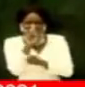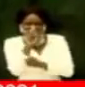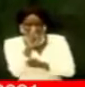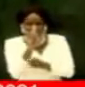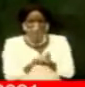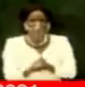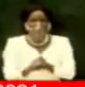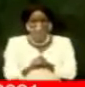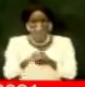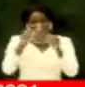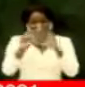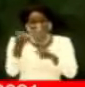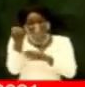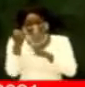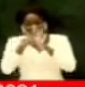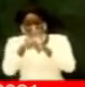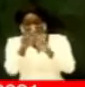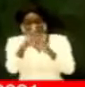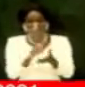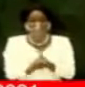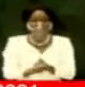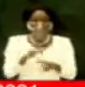new cases. We have had